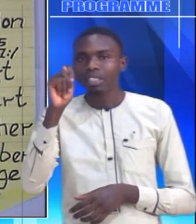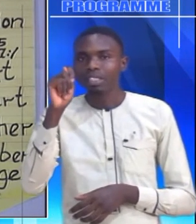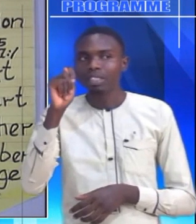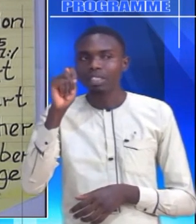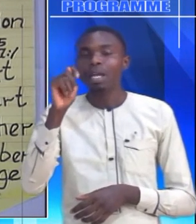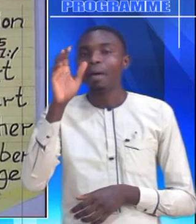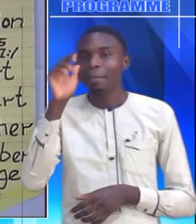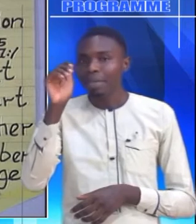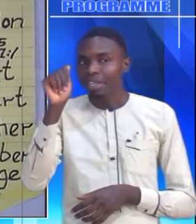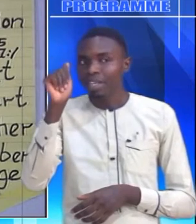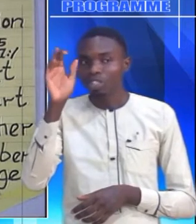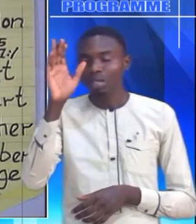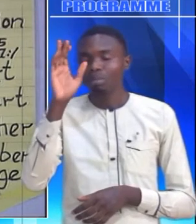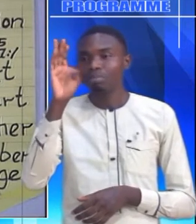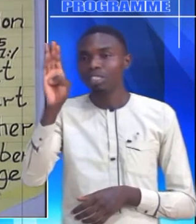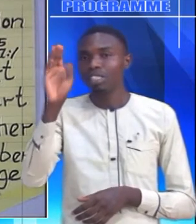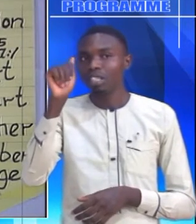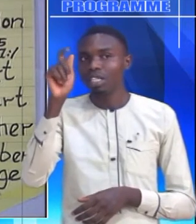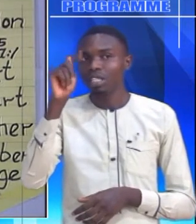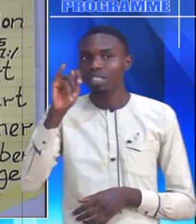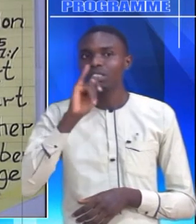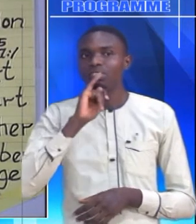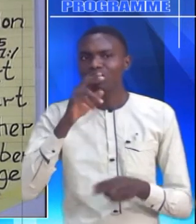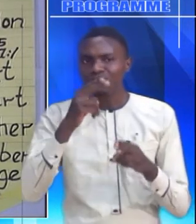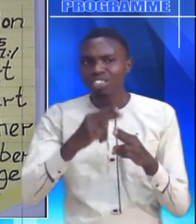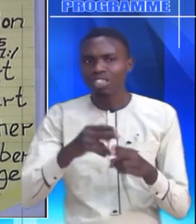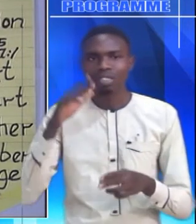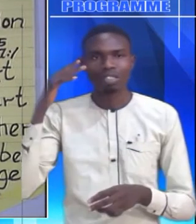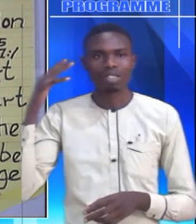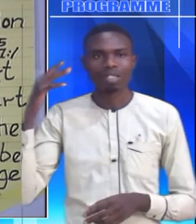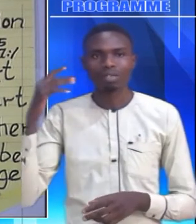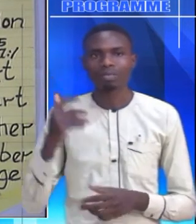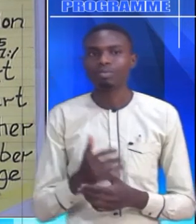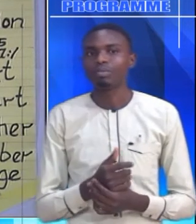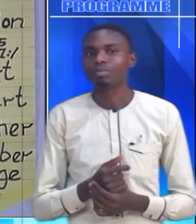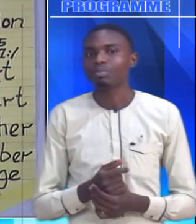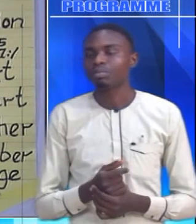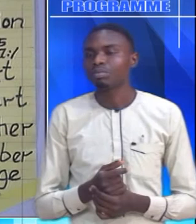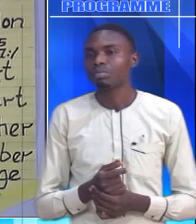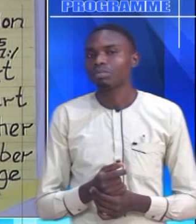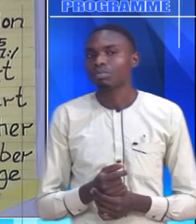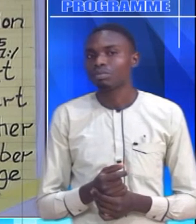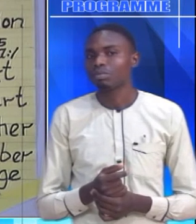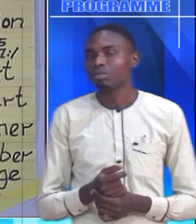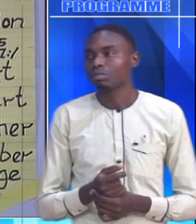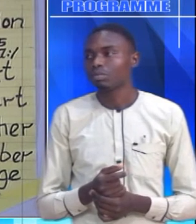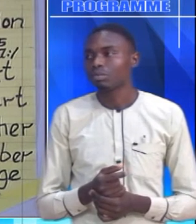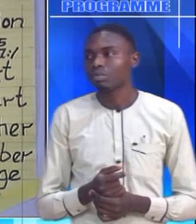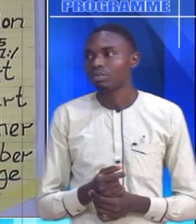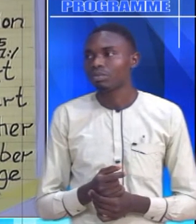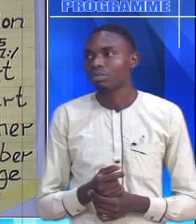Bat. It's very common in our language, but the way we produce it is quite different from the way English